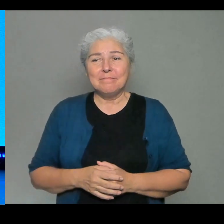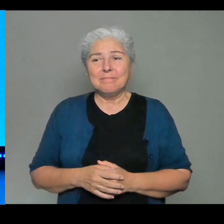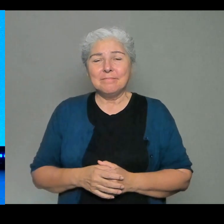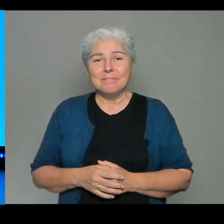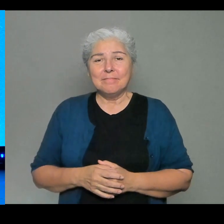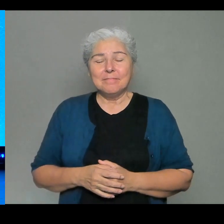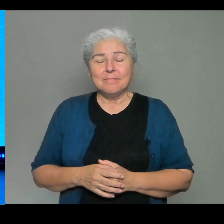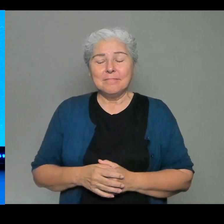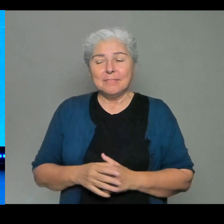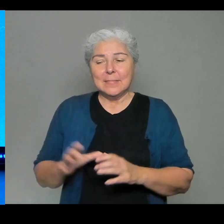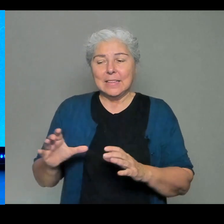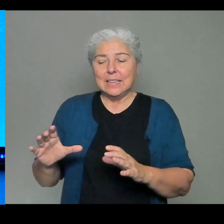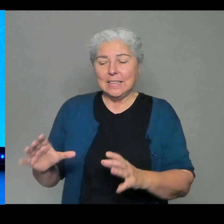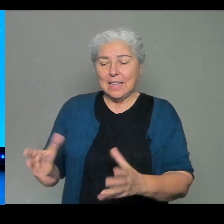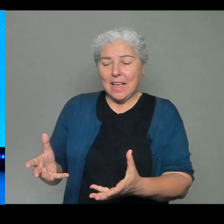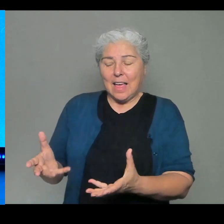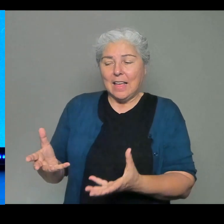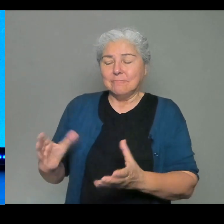Turn over.